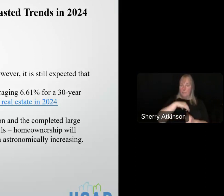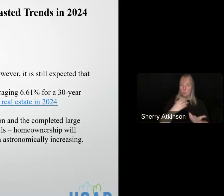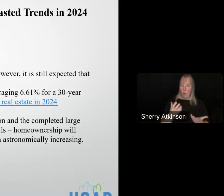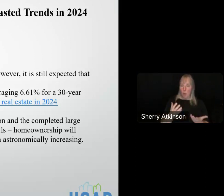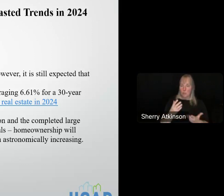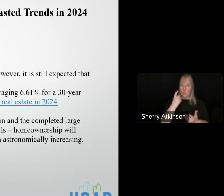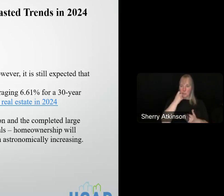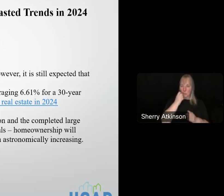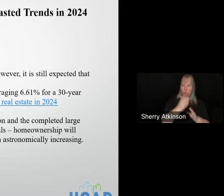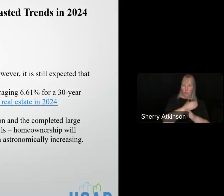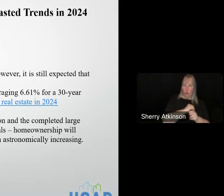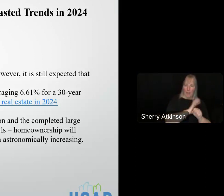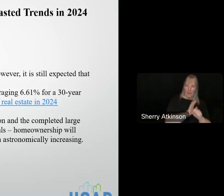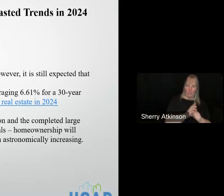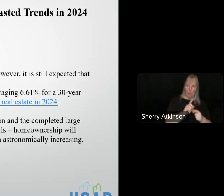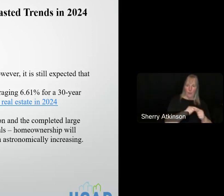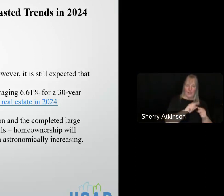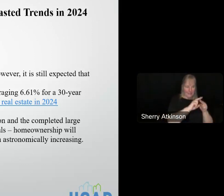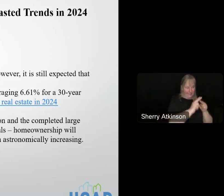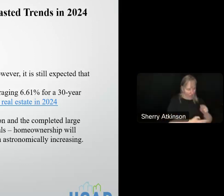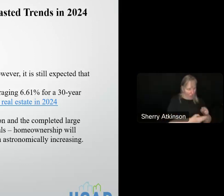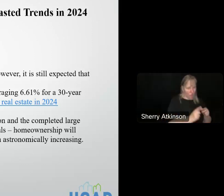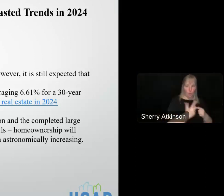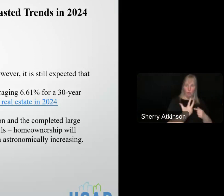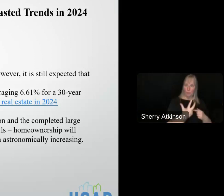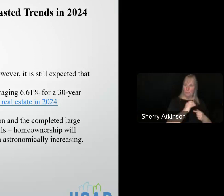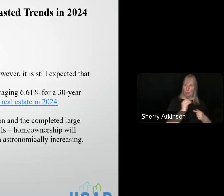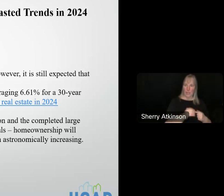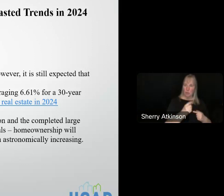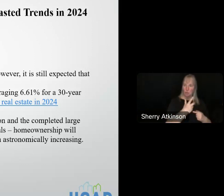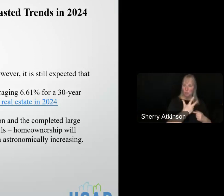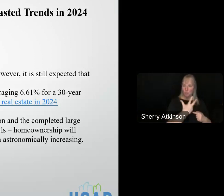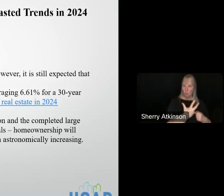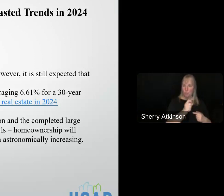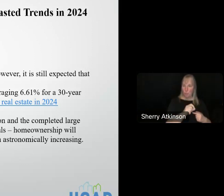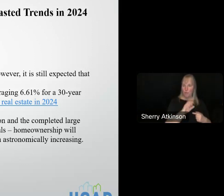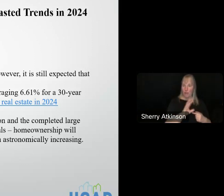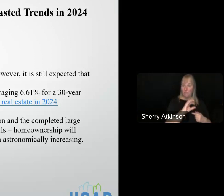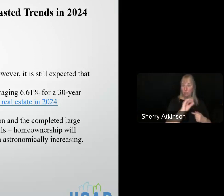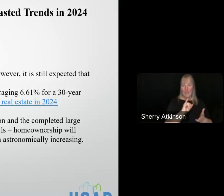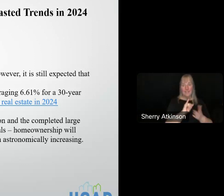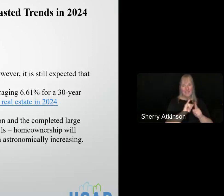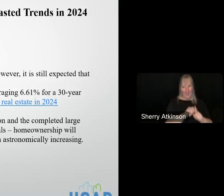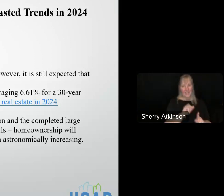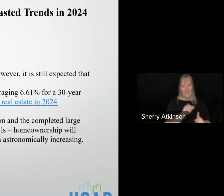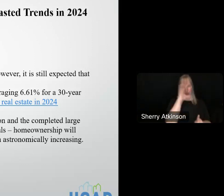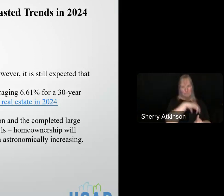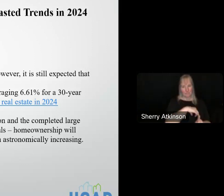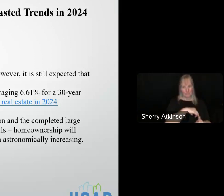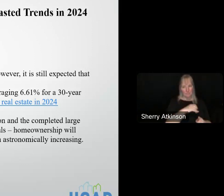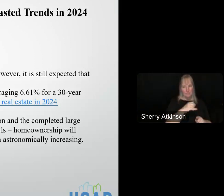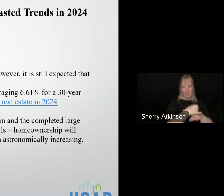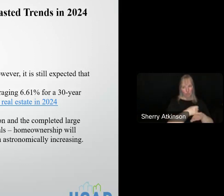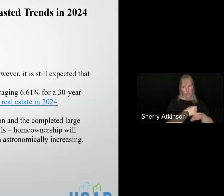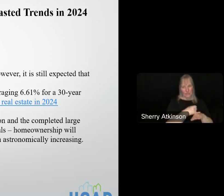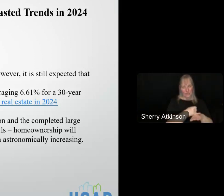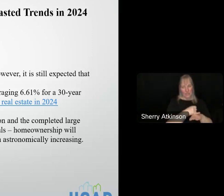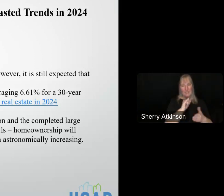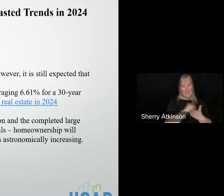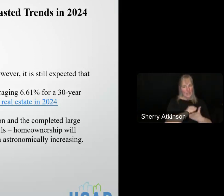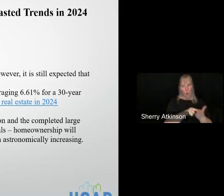the pandemic when it was down to 3%, 3.5%. That's the anomaly. That's the things we have not seen in 30